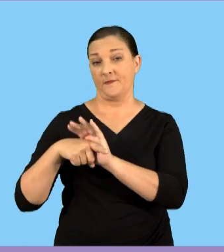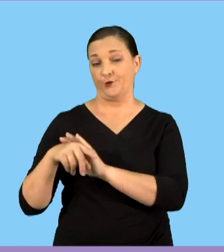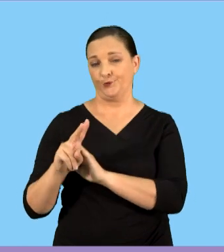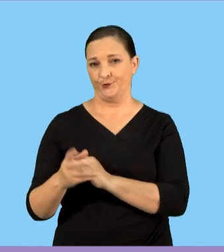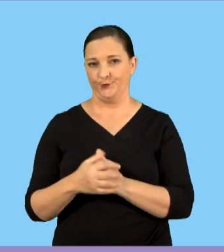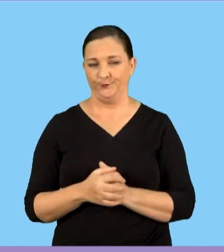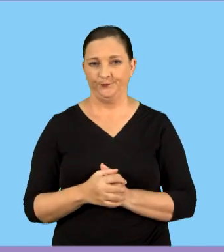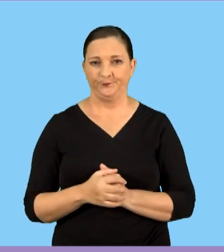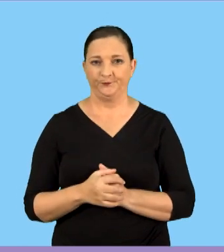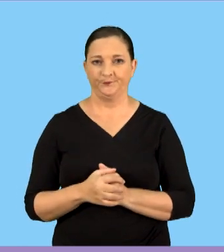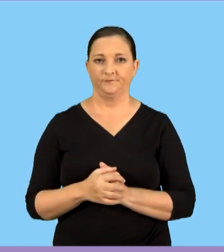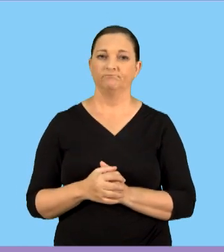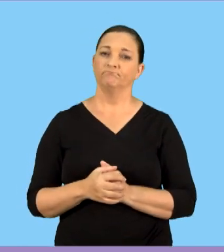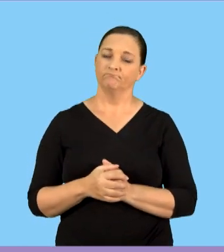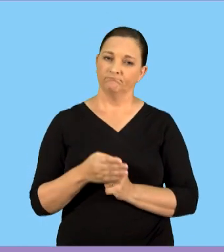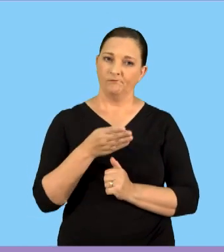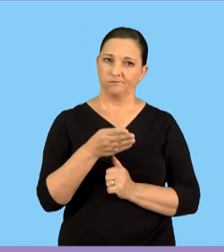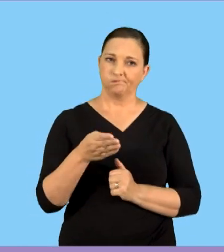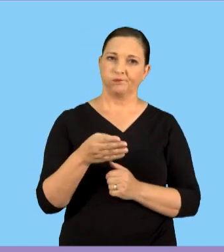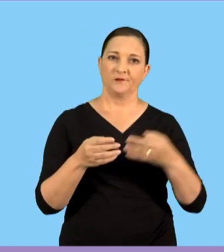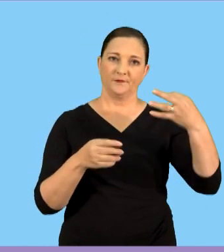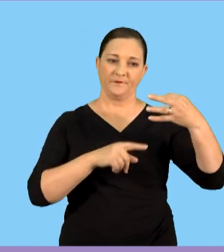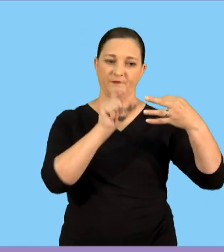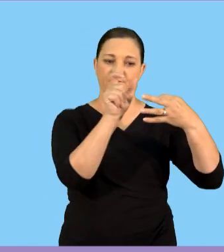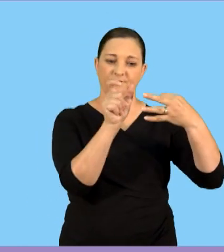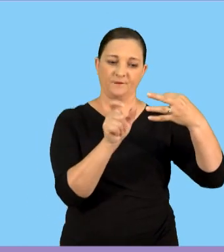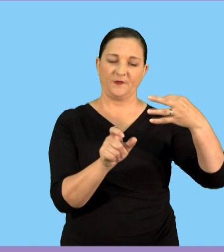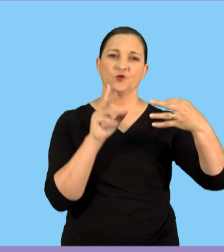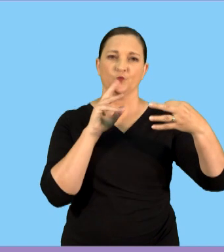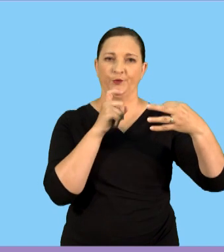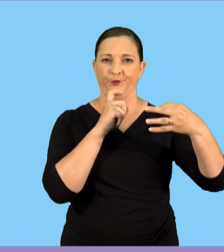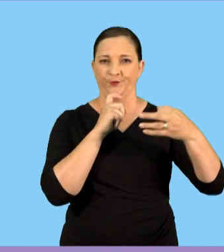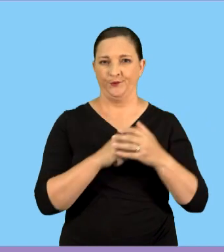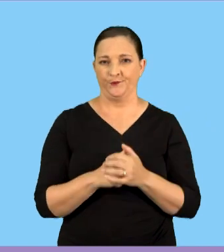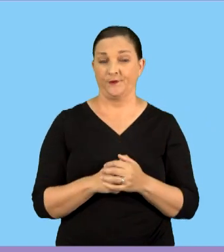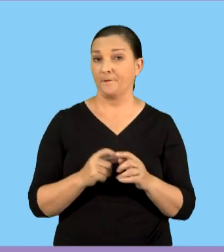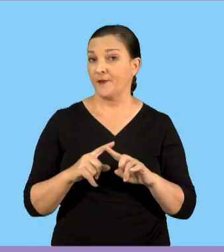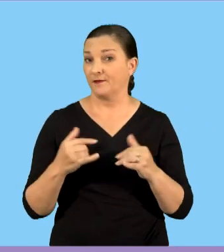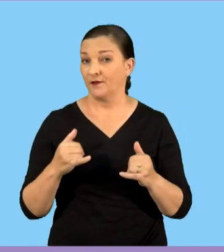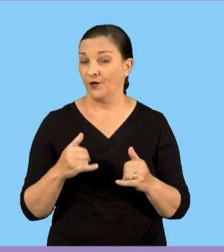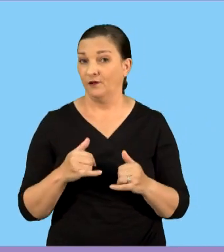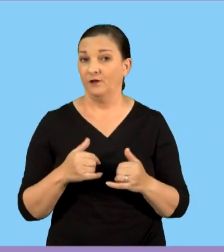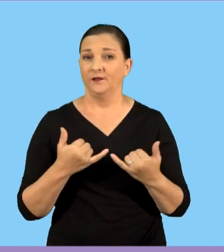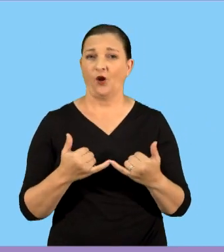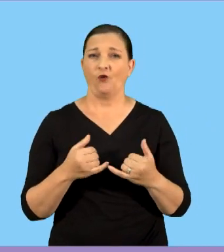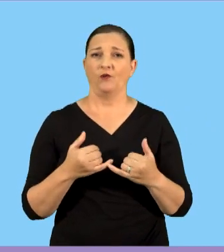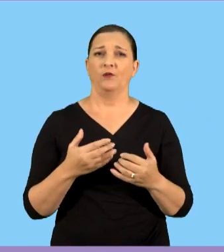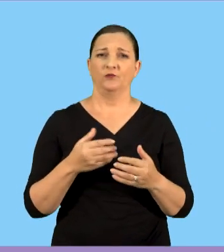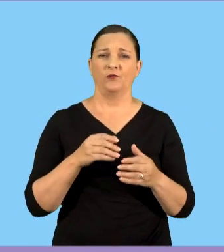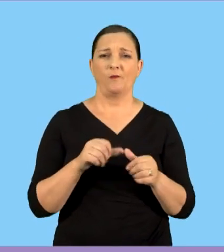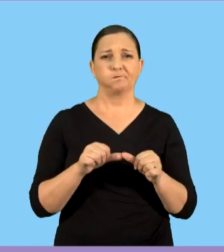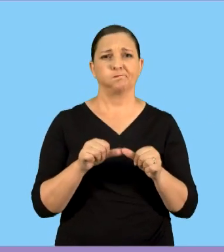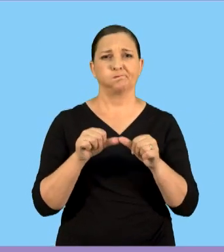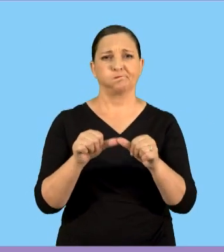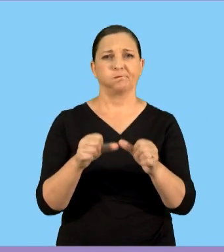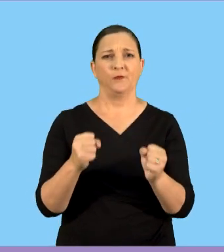3x squared plus 4x minus 2. So those are the keywords that we are going to be using. And